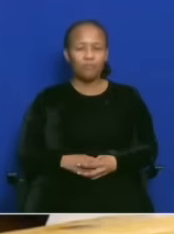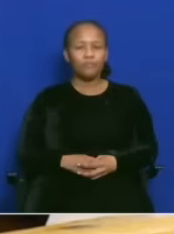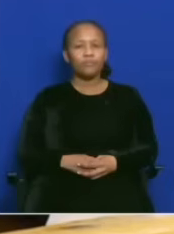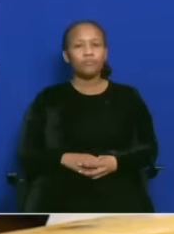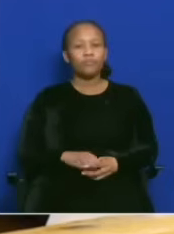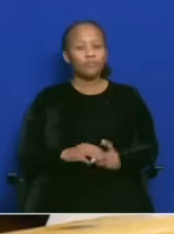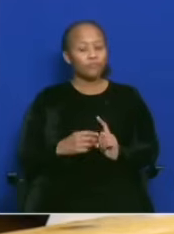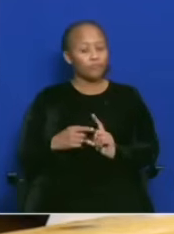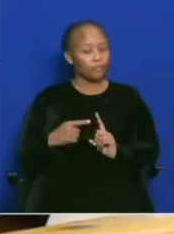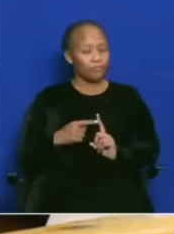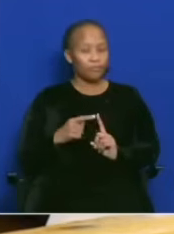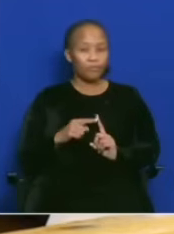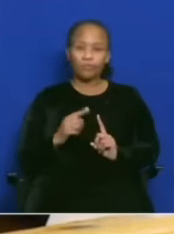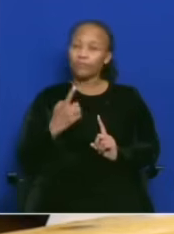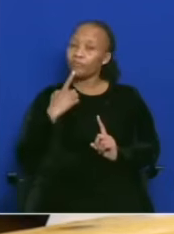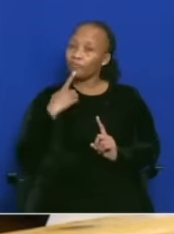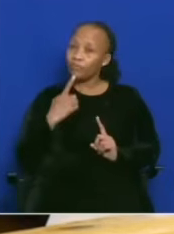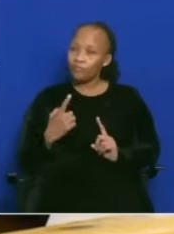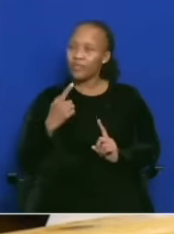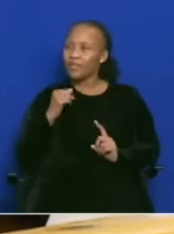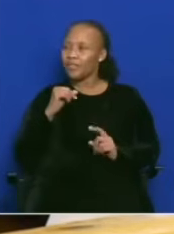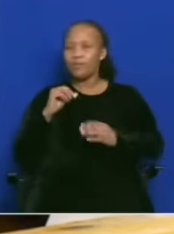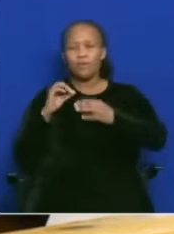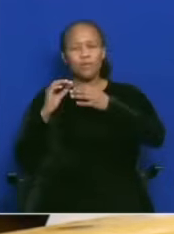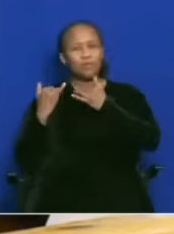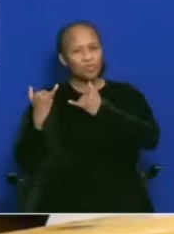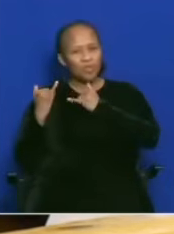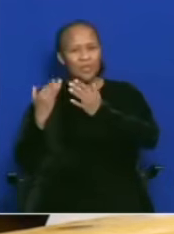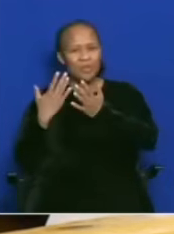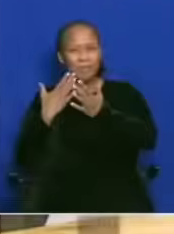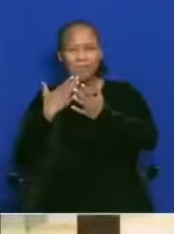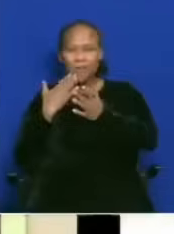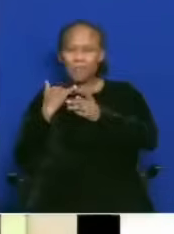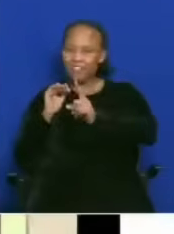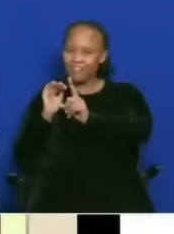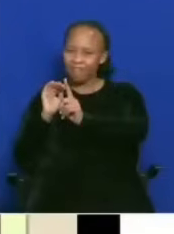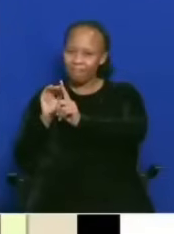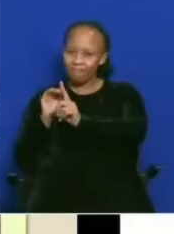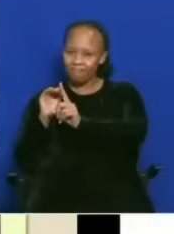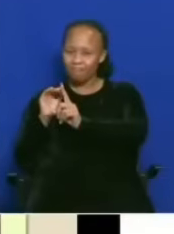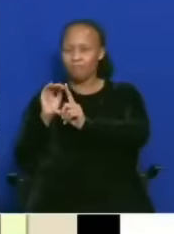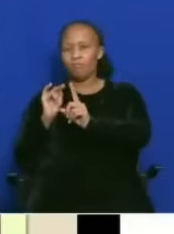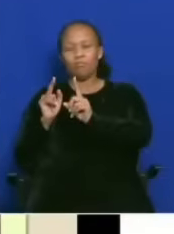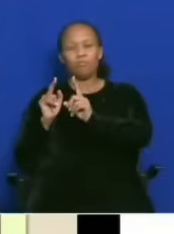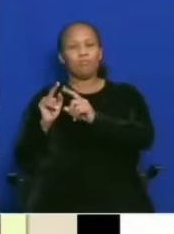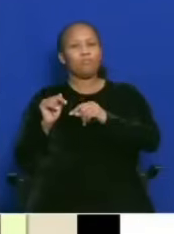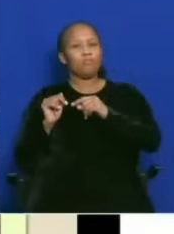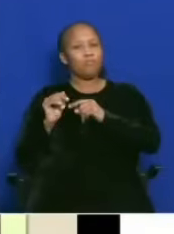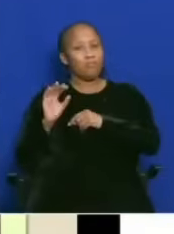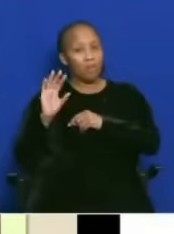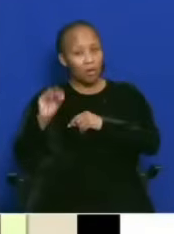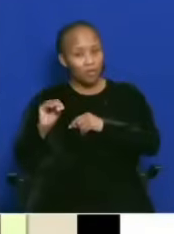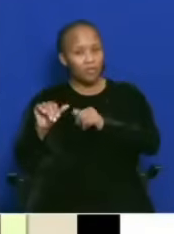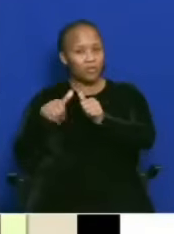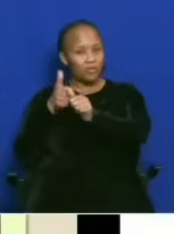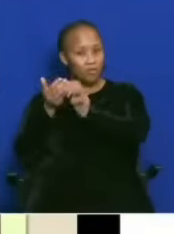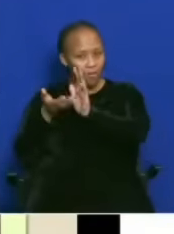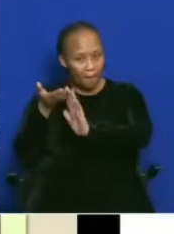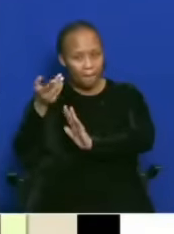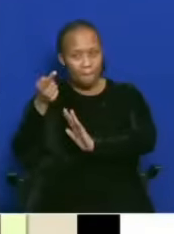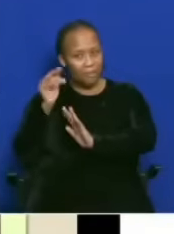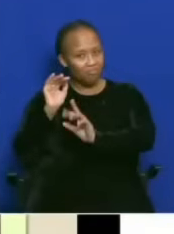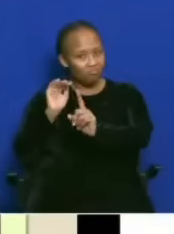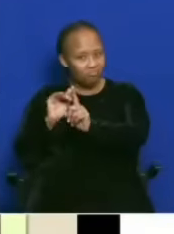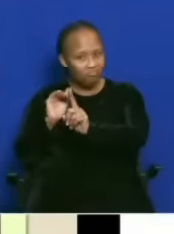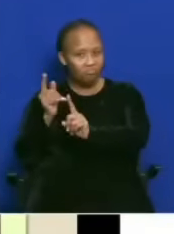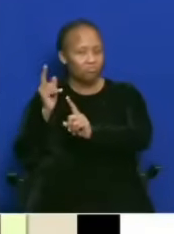please chase our guy a little today about date they're advertising. So follow up again with